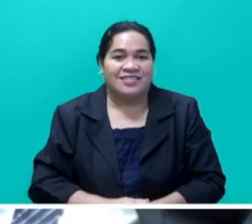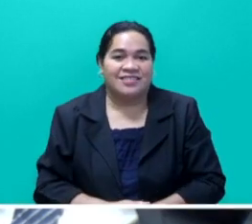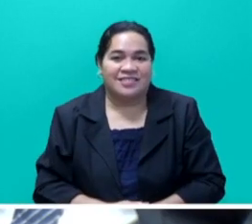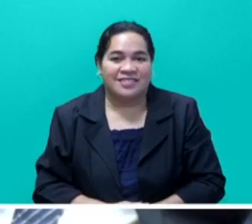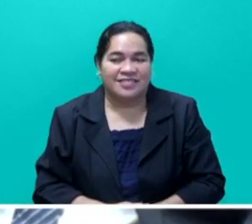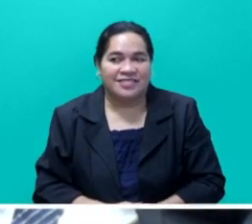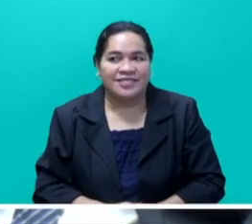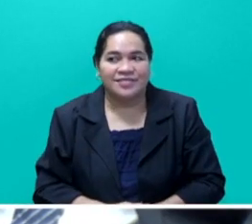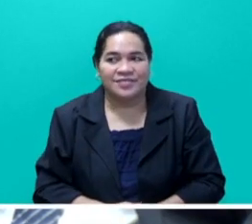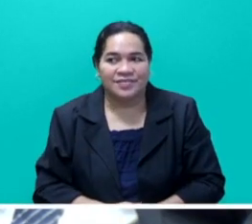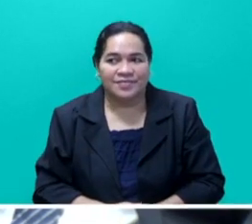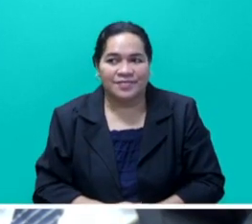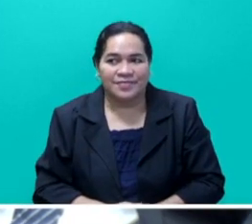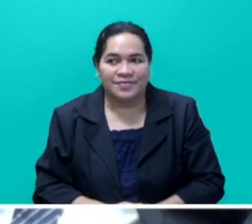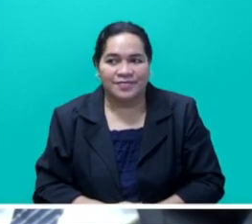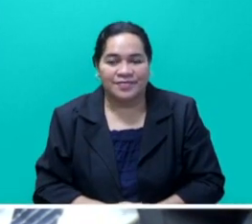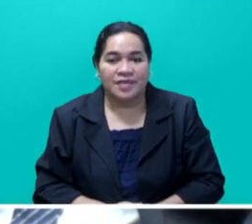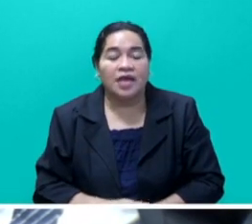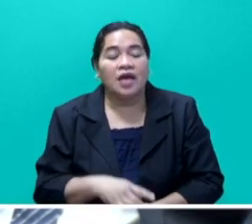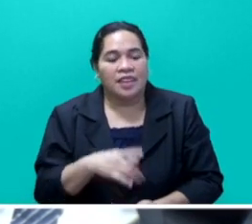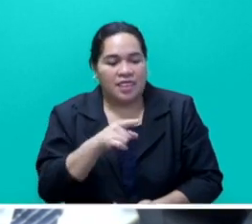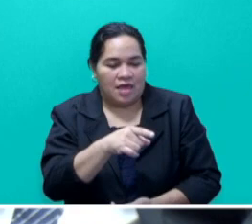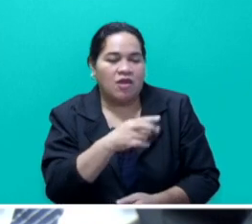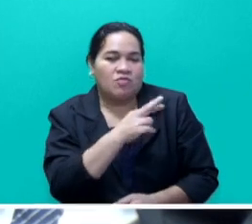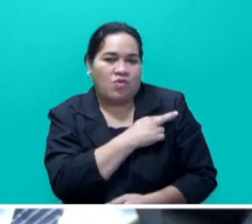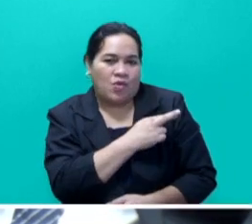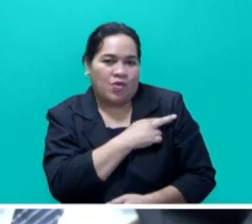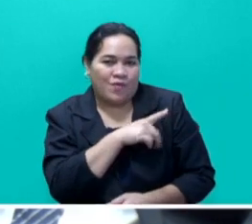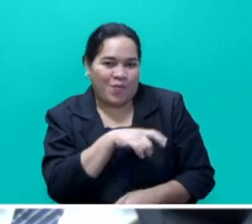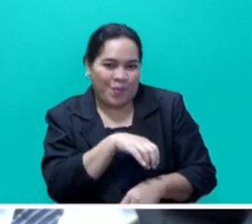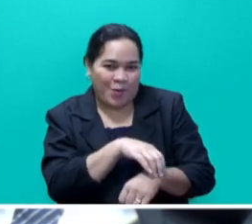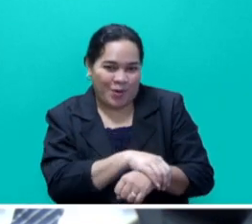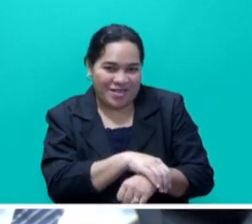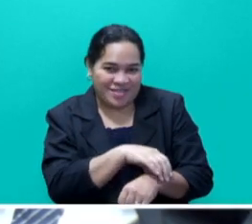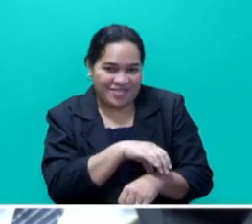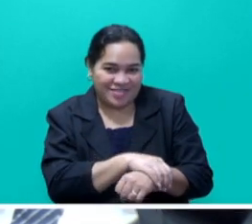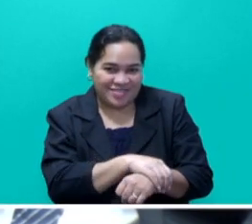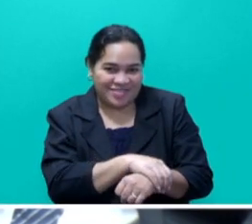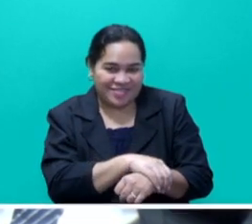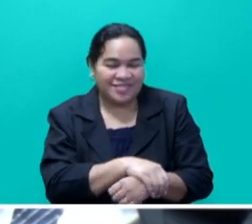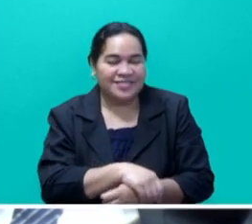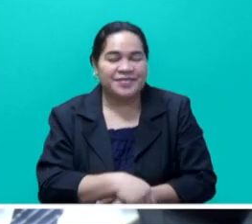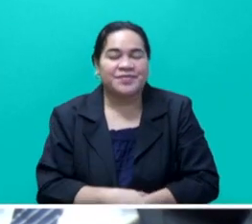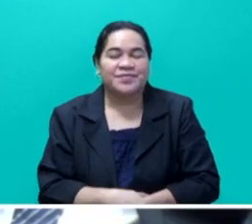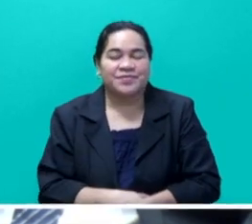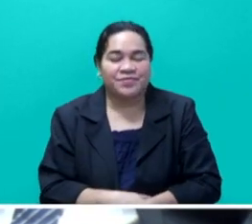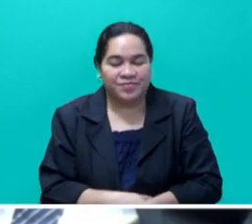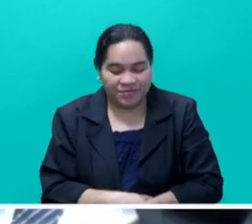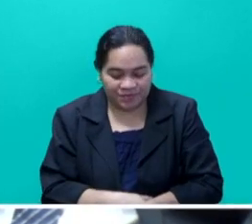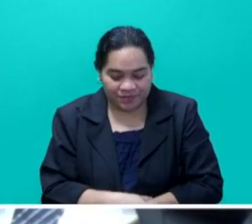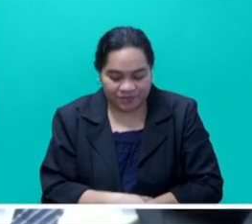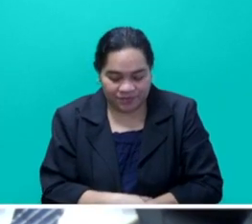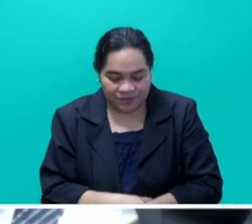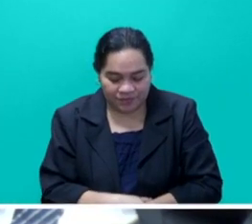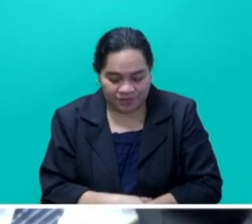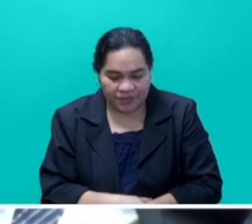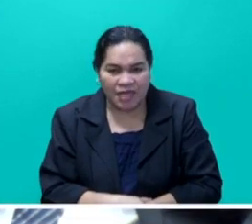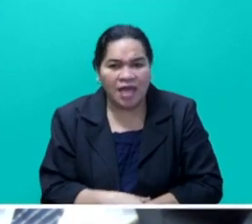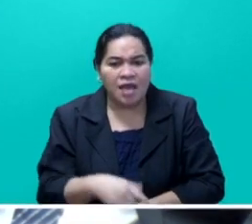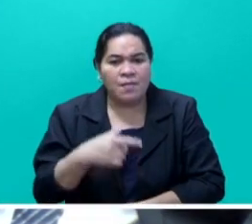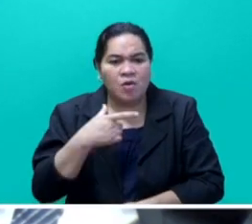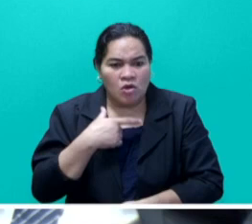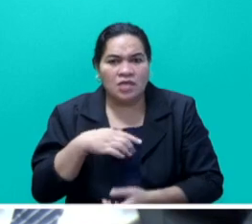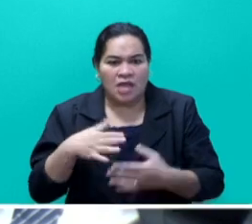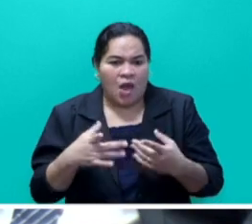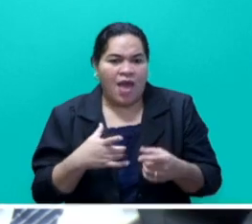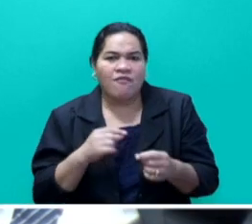the functions of the Fiji Police Force. But because of the extra